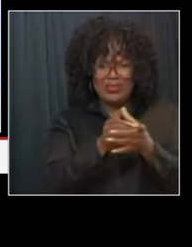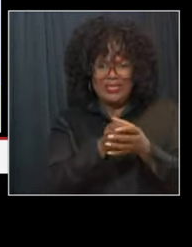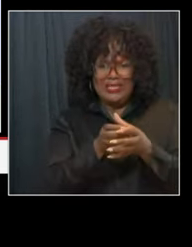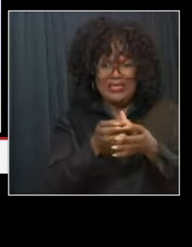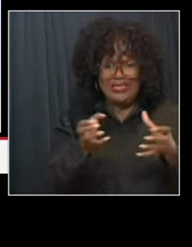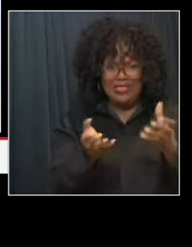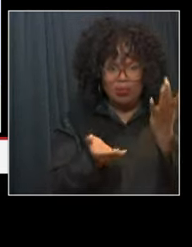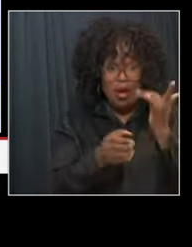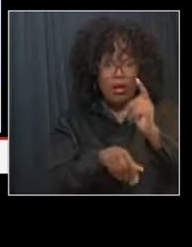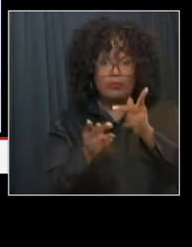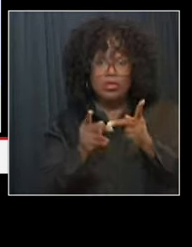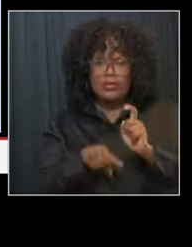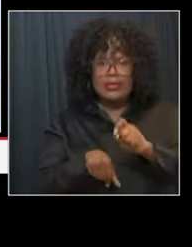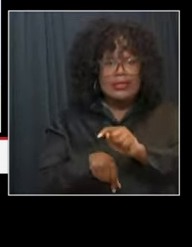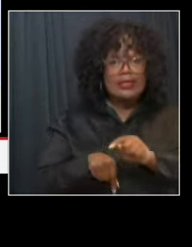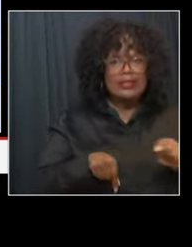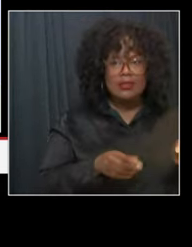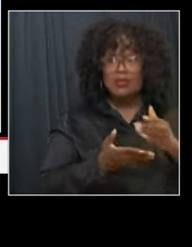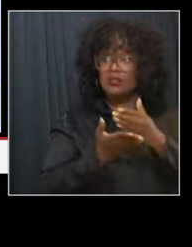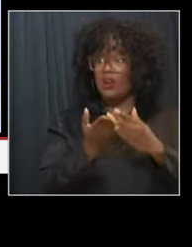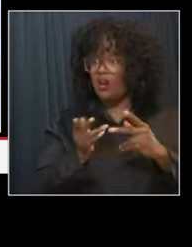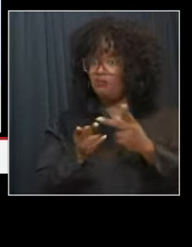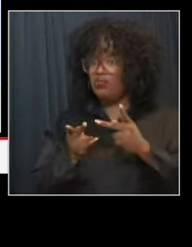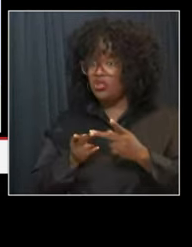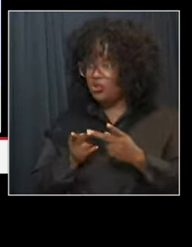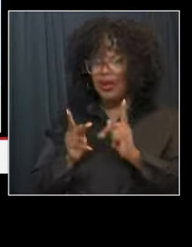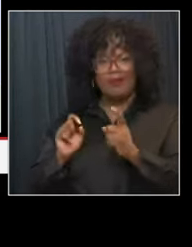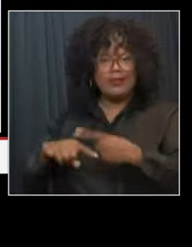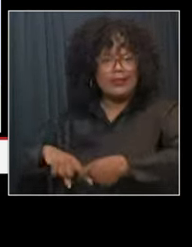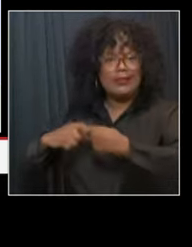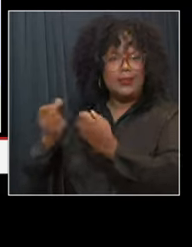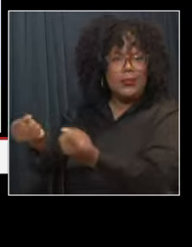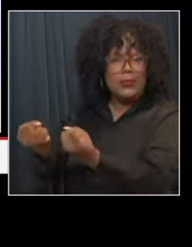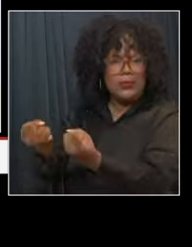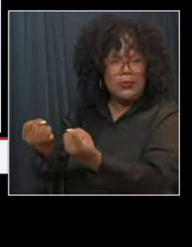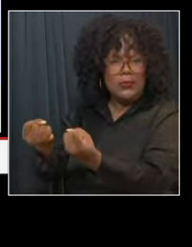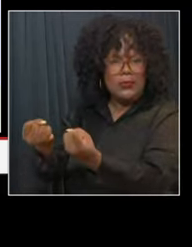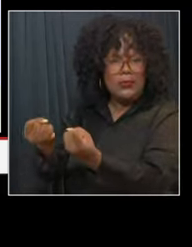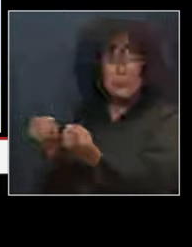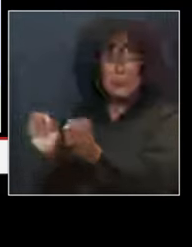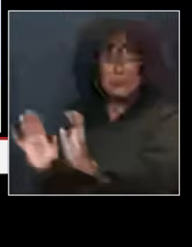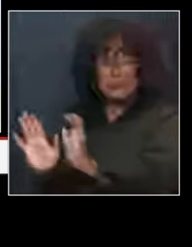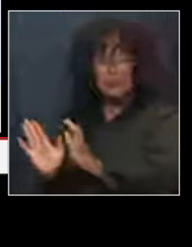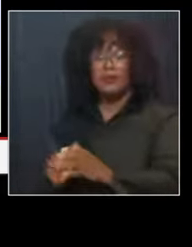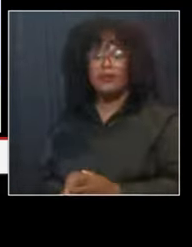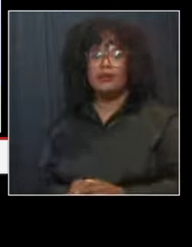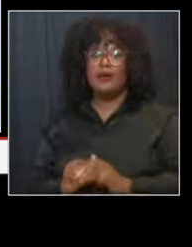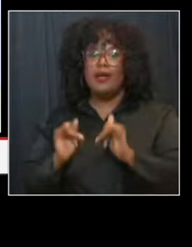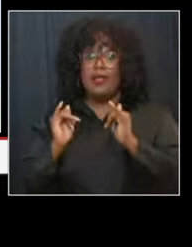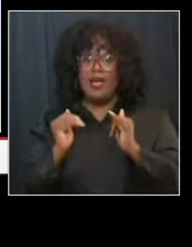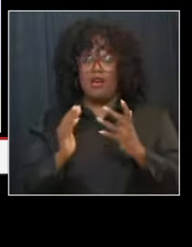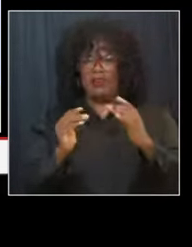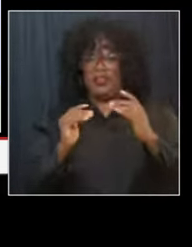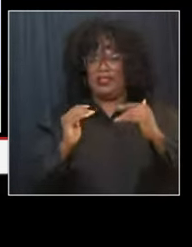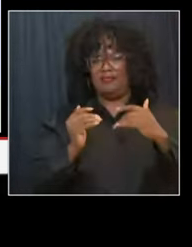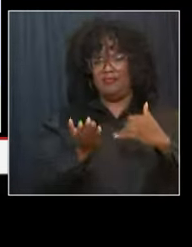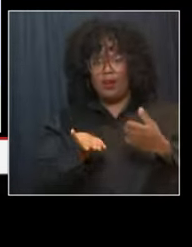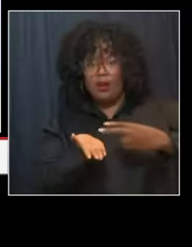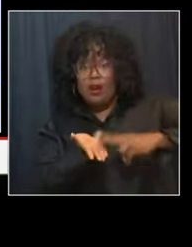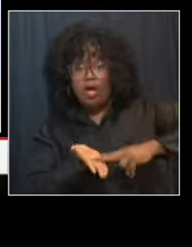of them on. As it relates to contracts and grants, these